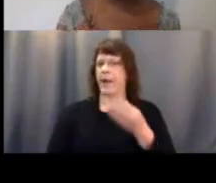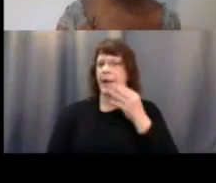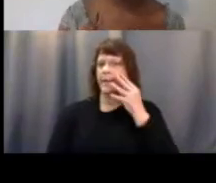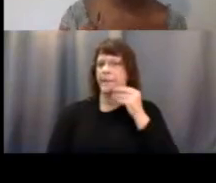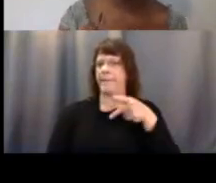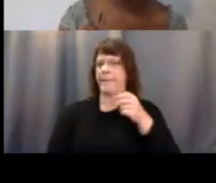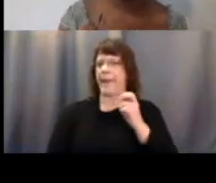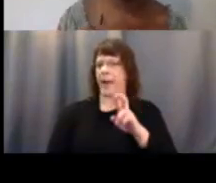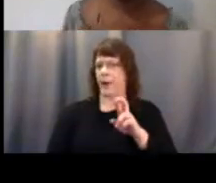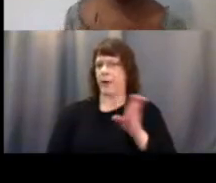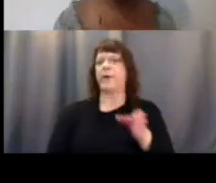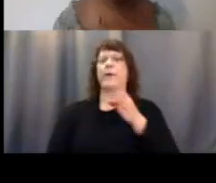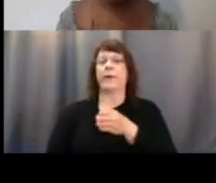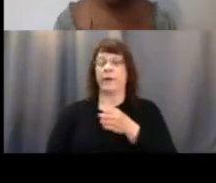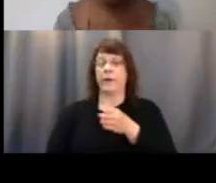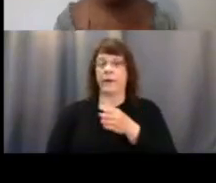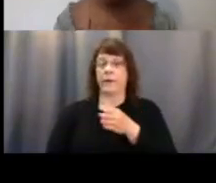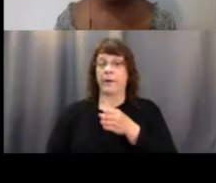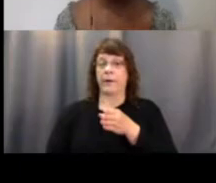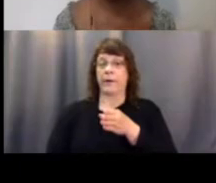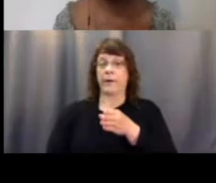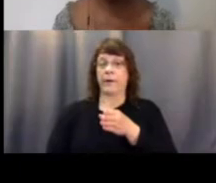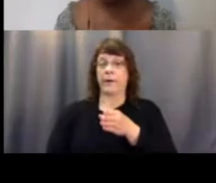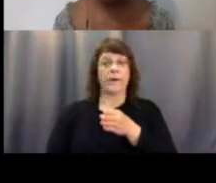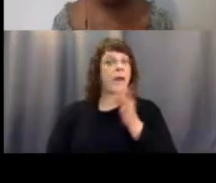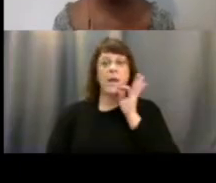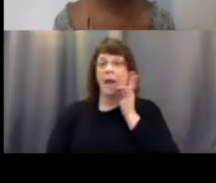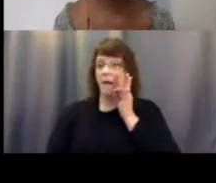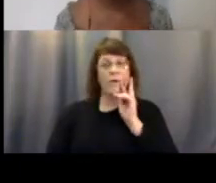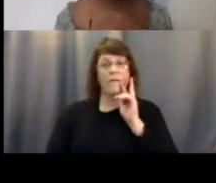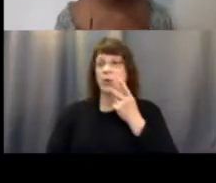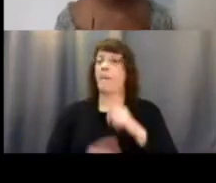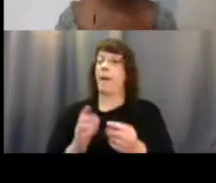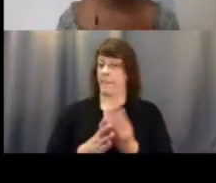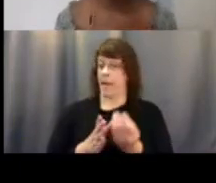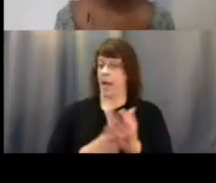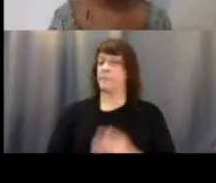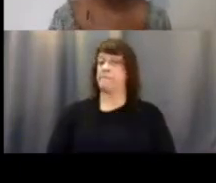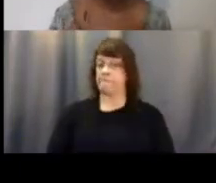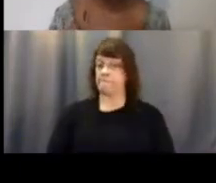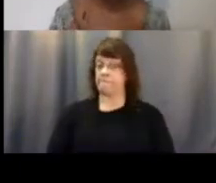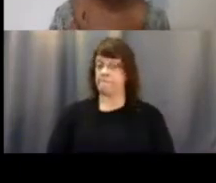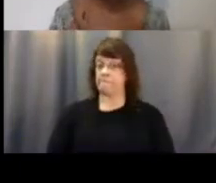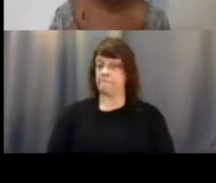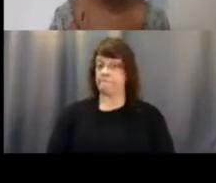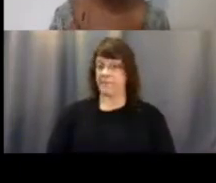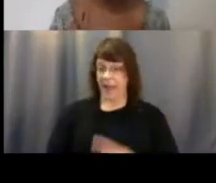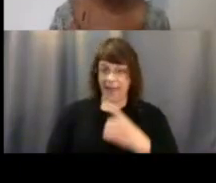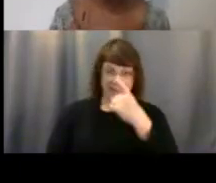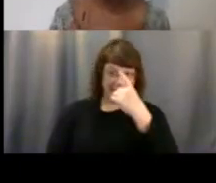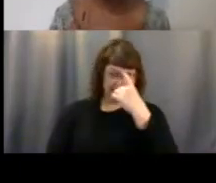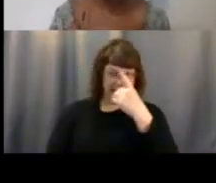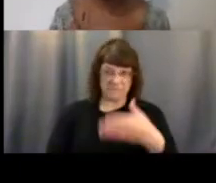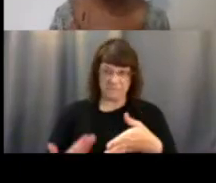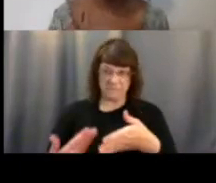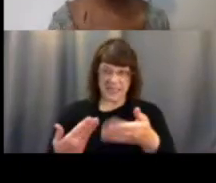pear. This one is not a fruit or vegetable, but it is a plant. I think it's fairly easy